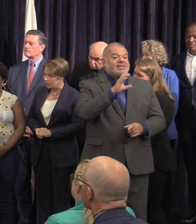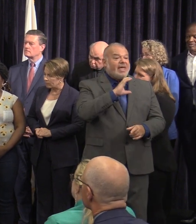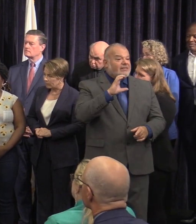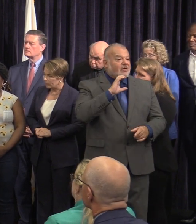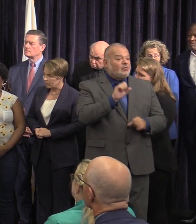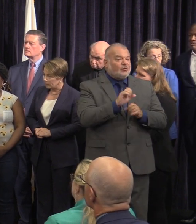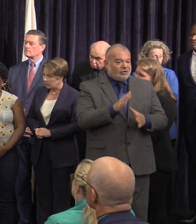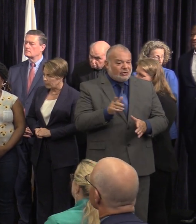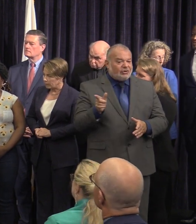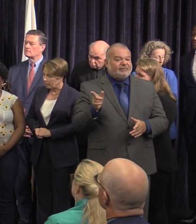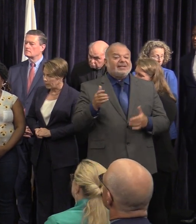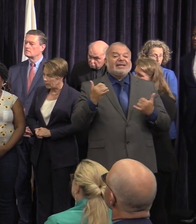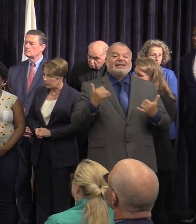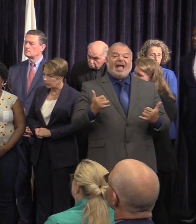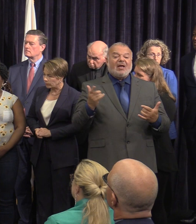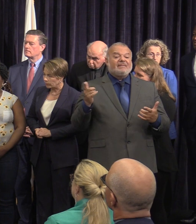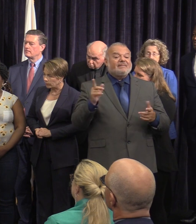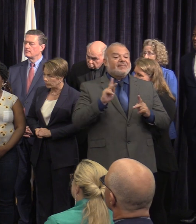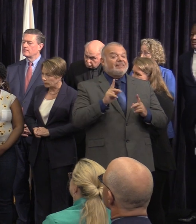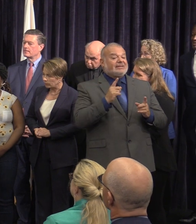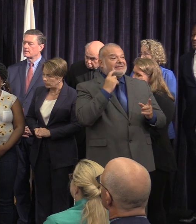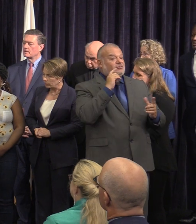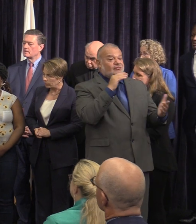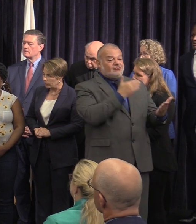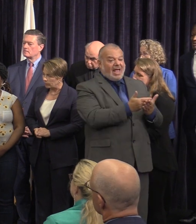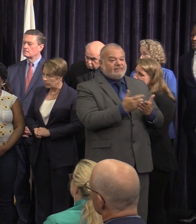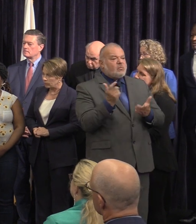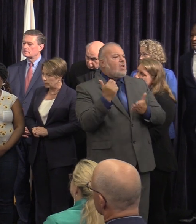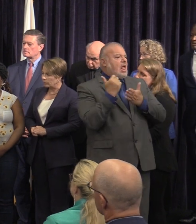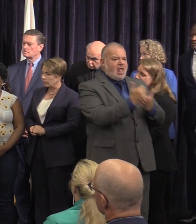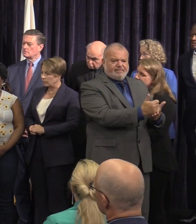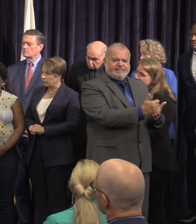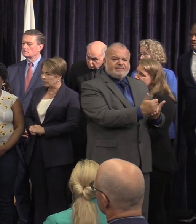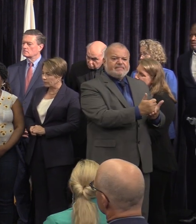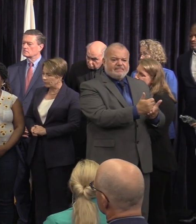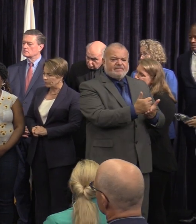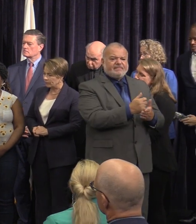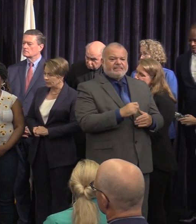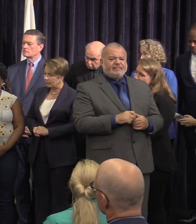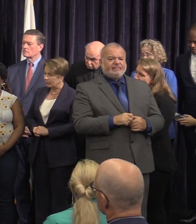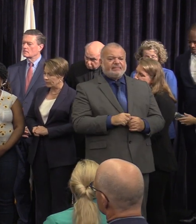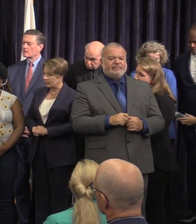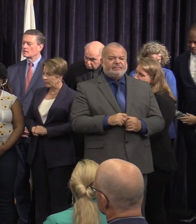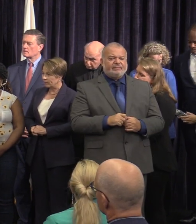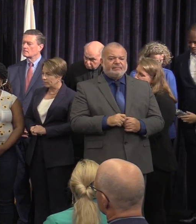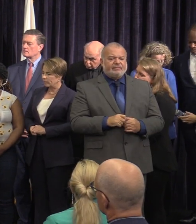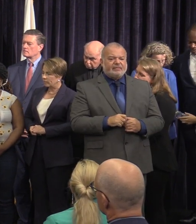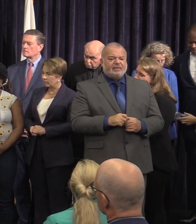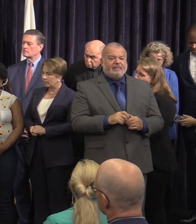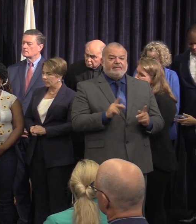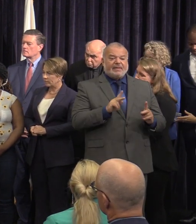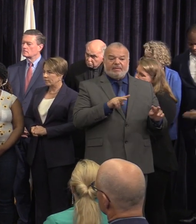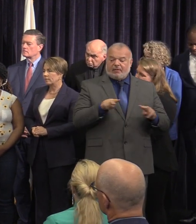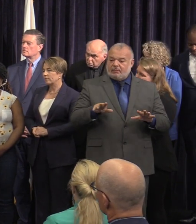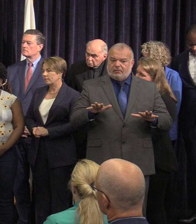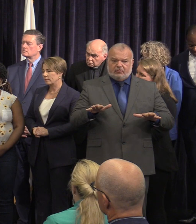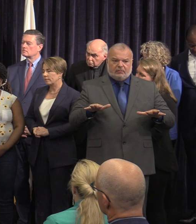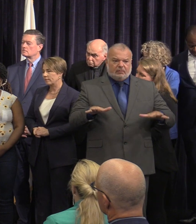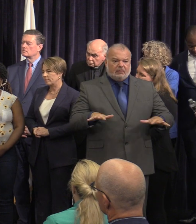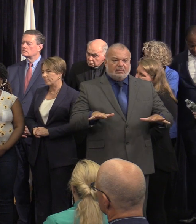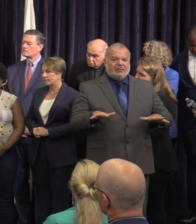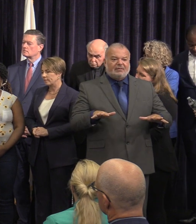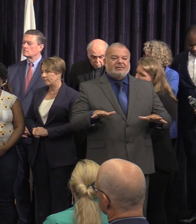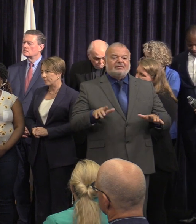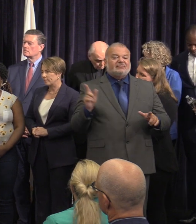new arrival, guiding them, helping them to know where they need to go, helping them take a ride to take them to their appointment. And